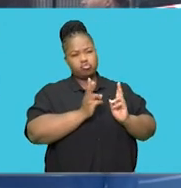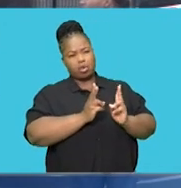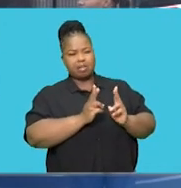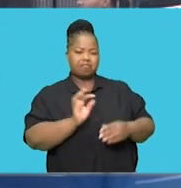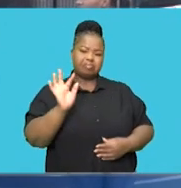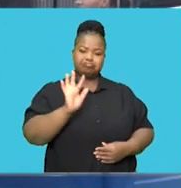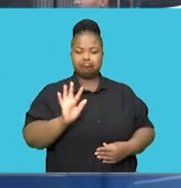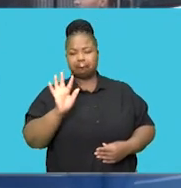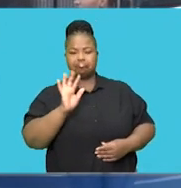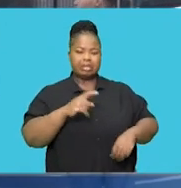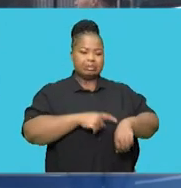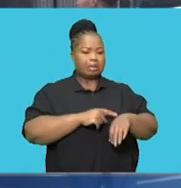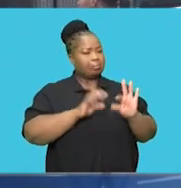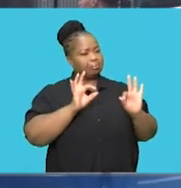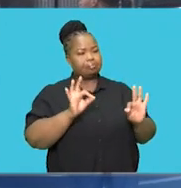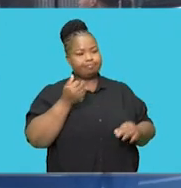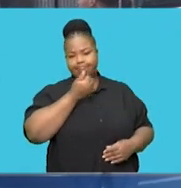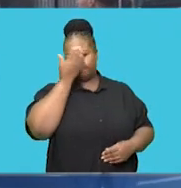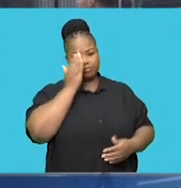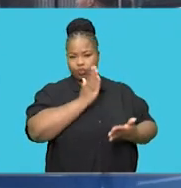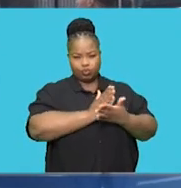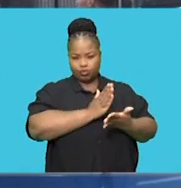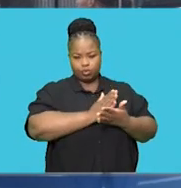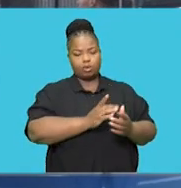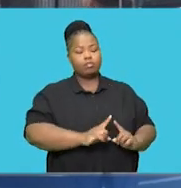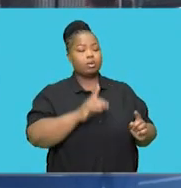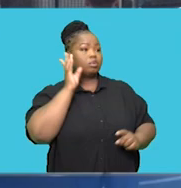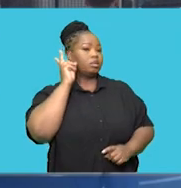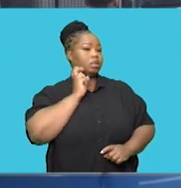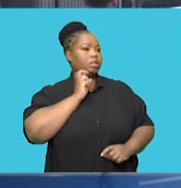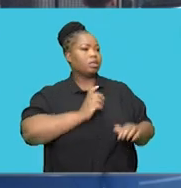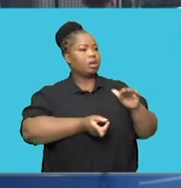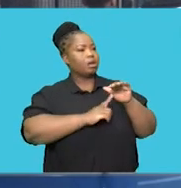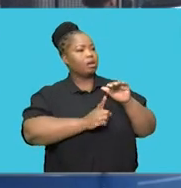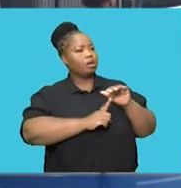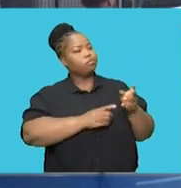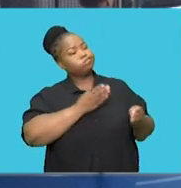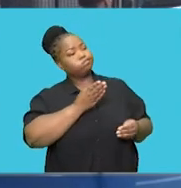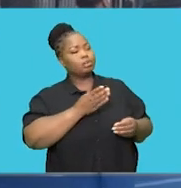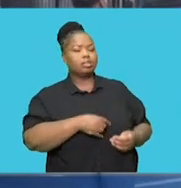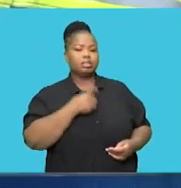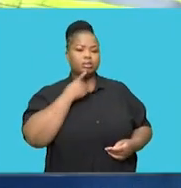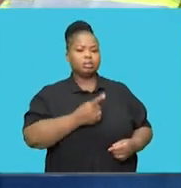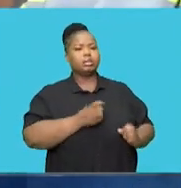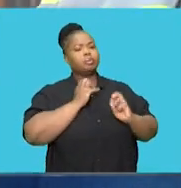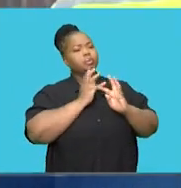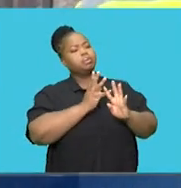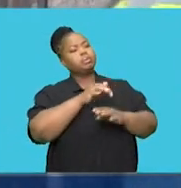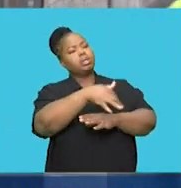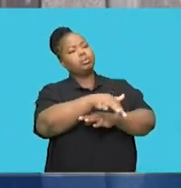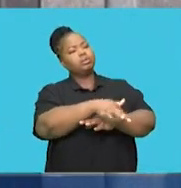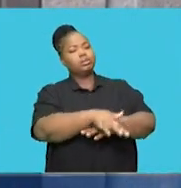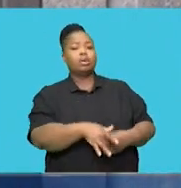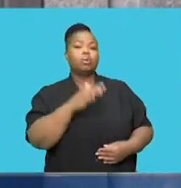ukuthi boku 12 namaminithi amangakanani sizwe ukukhali alarm ngaphakathi mase basixwathe bathi masiphumele ngaphandle